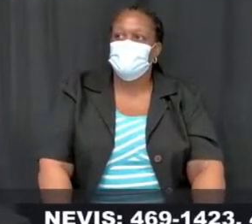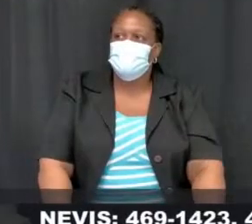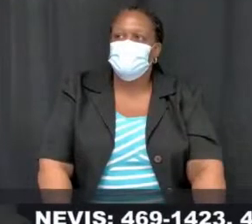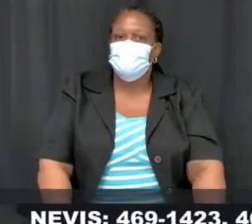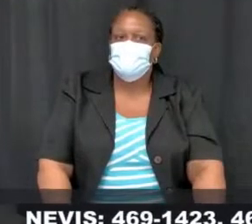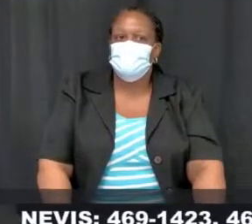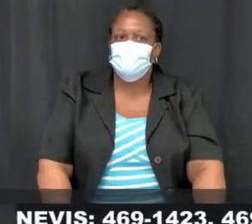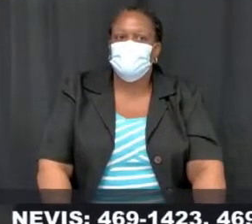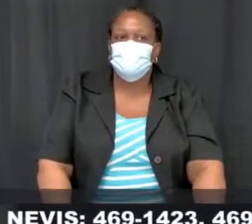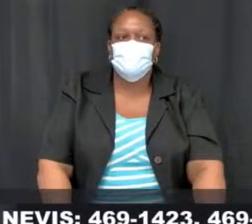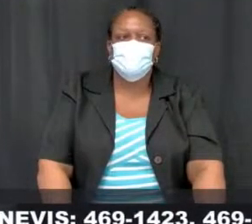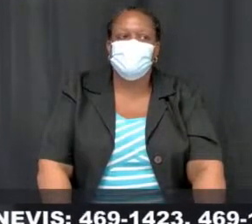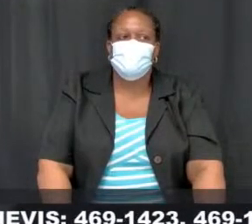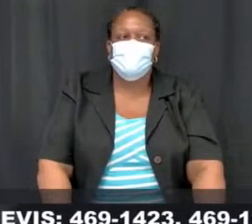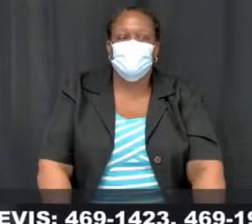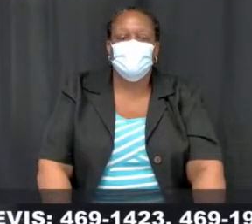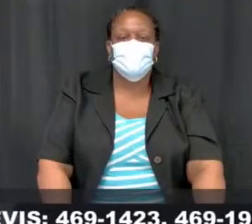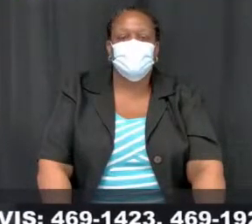and Nevis?